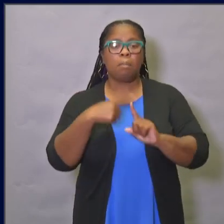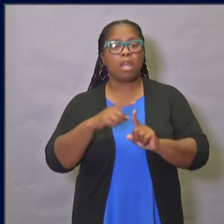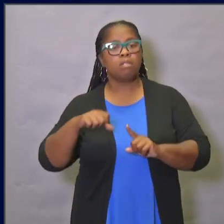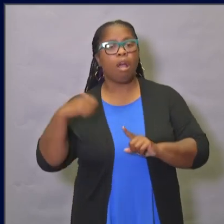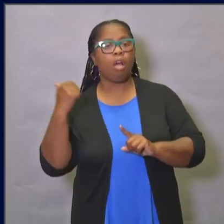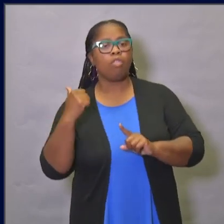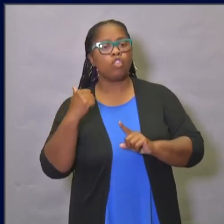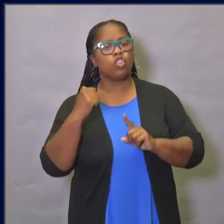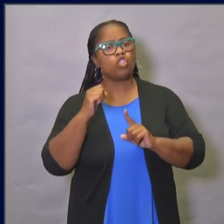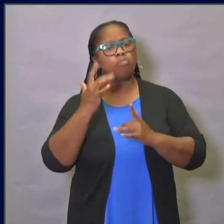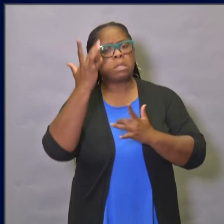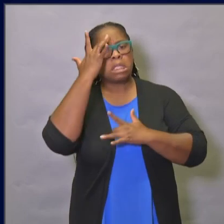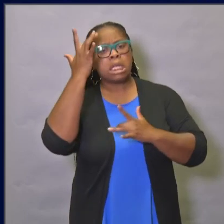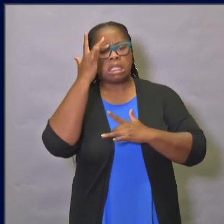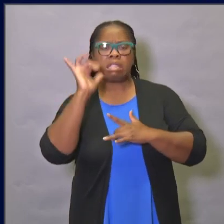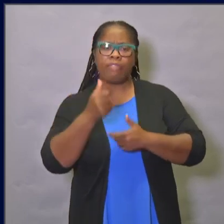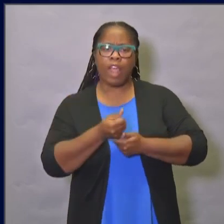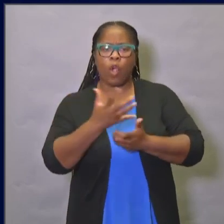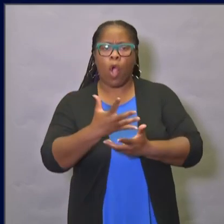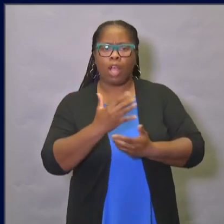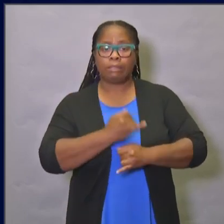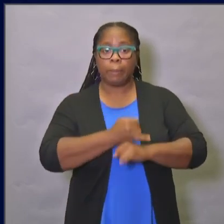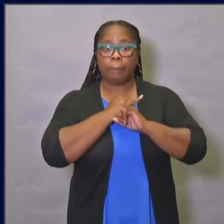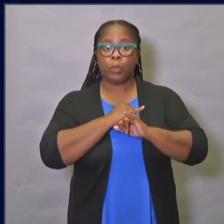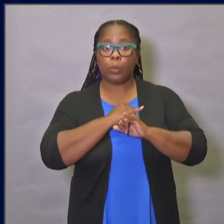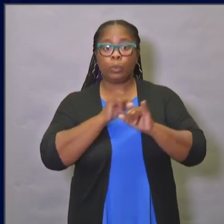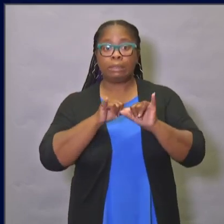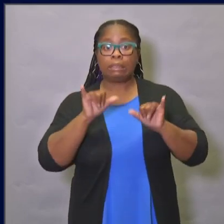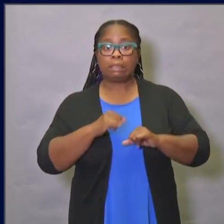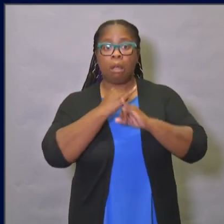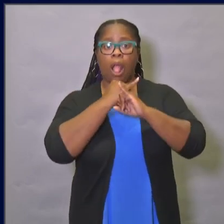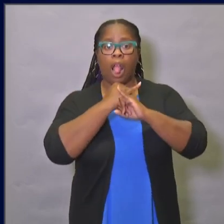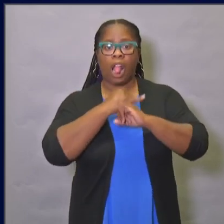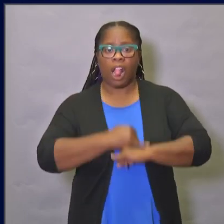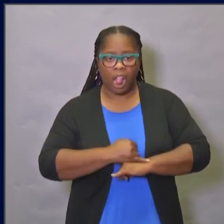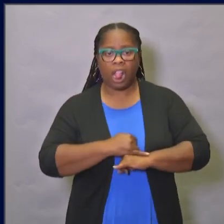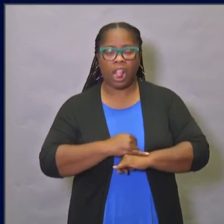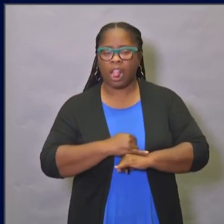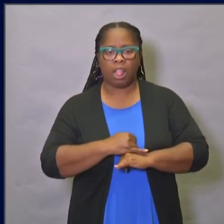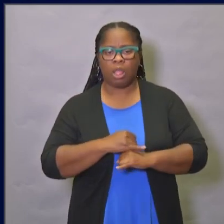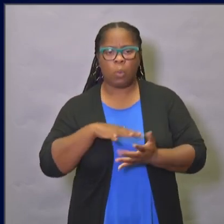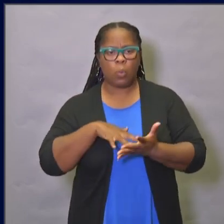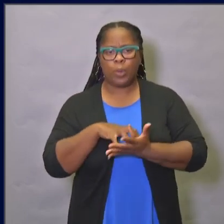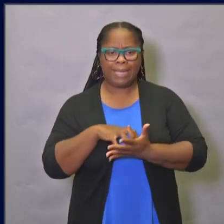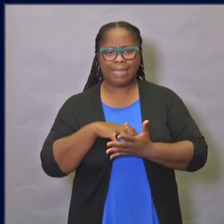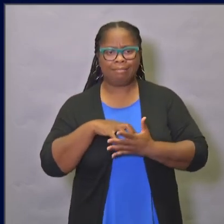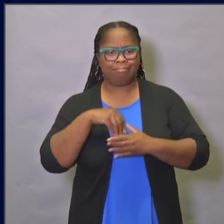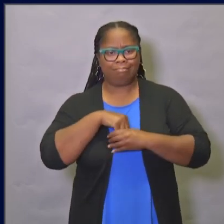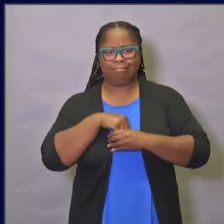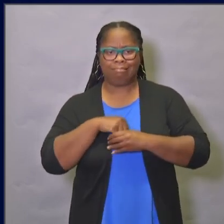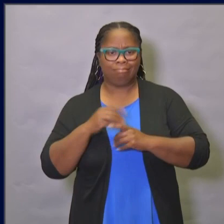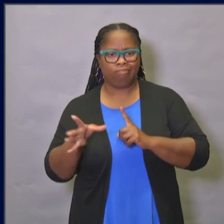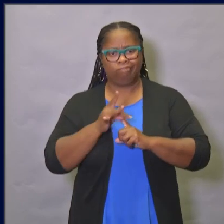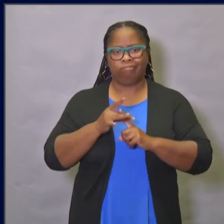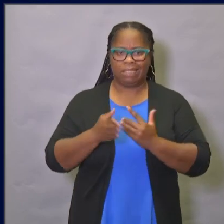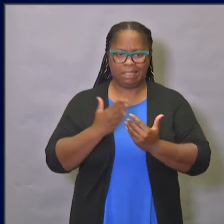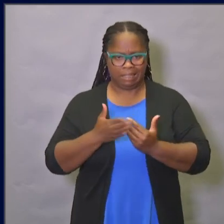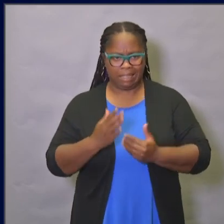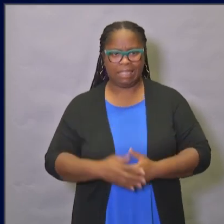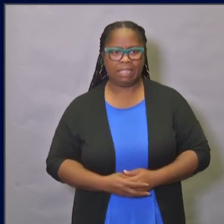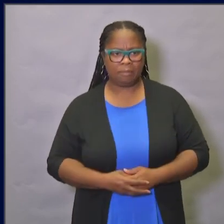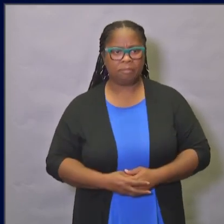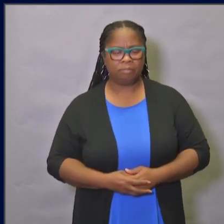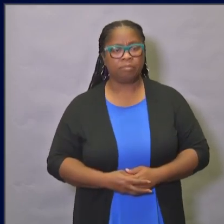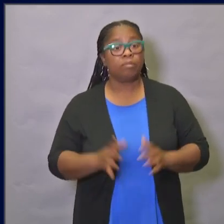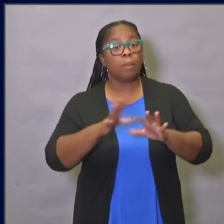system. The next slide, please. It's important to understand how common underlying health conditions and risk